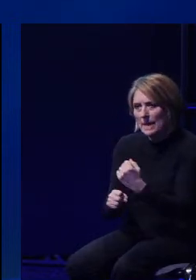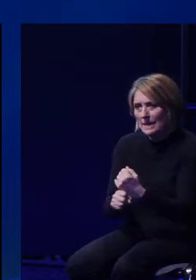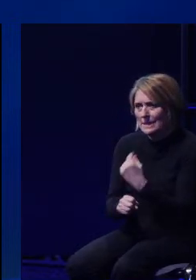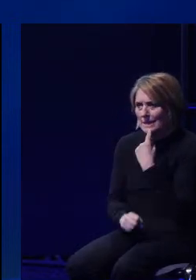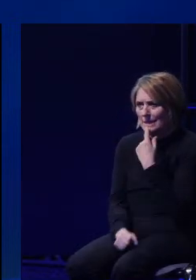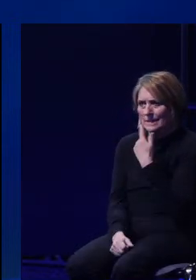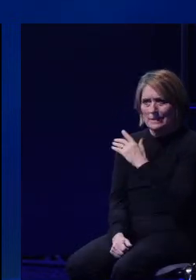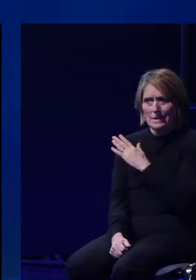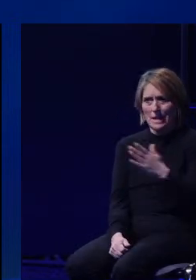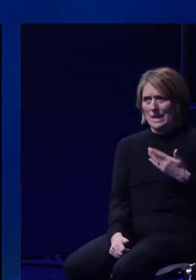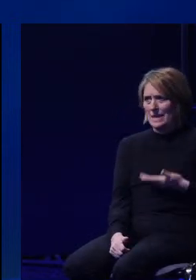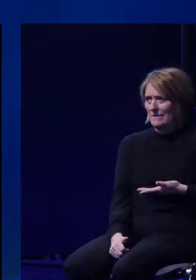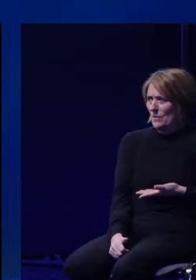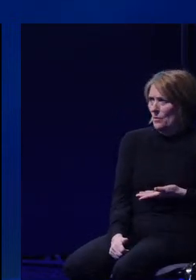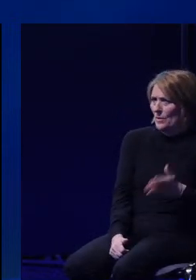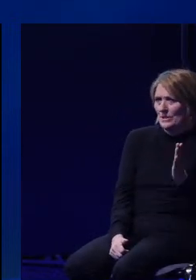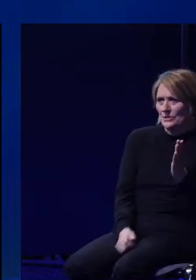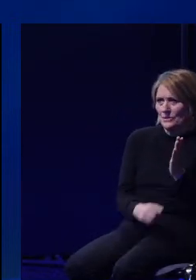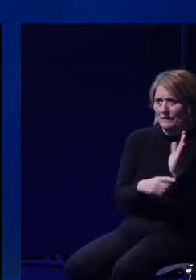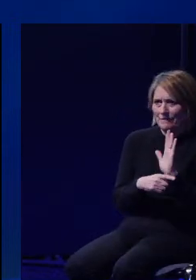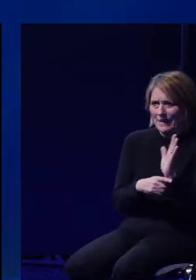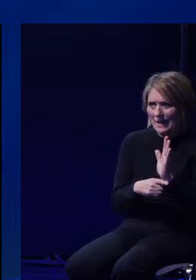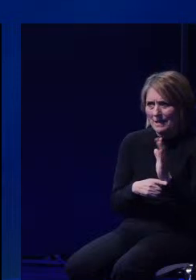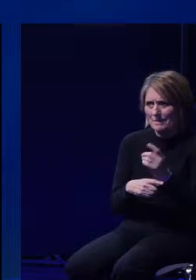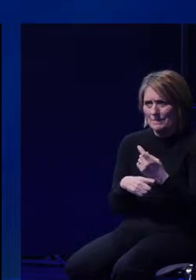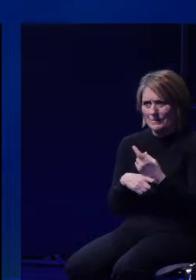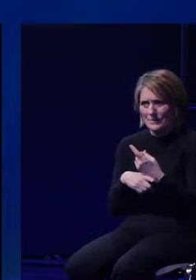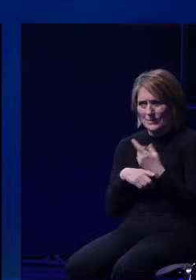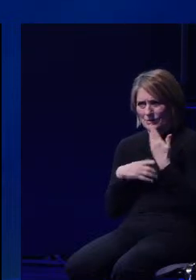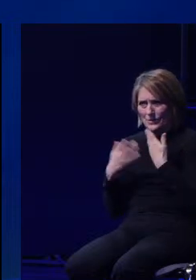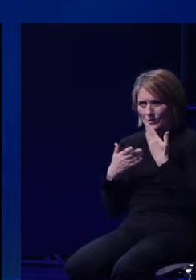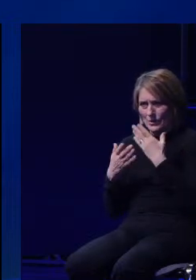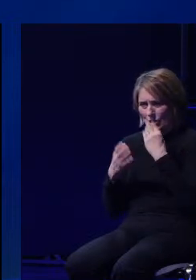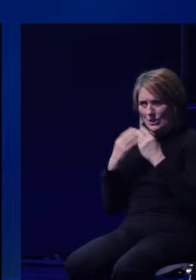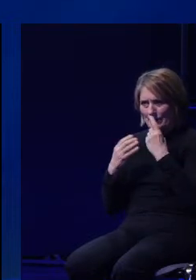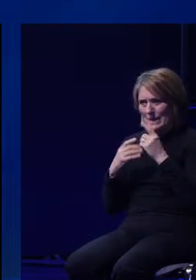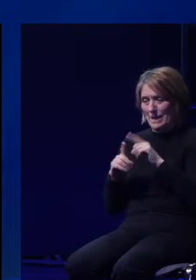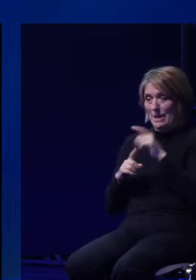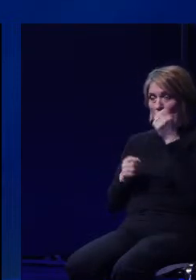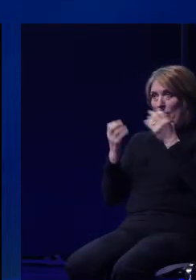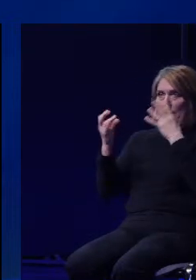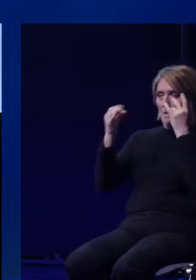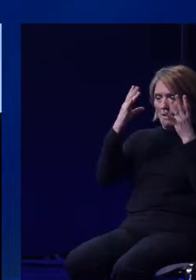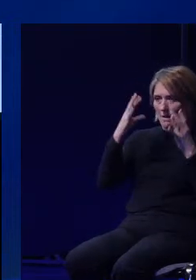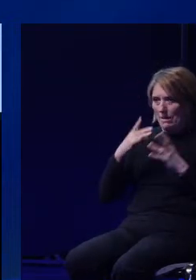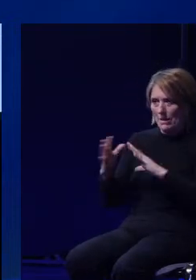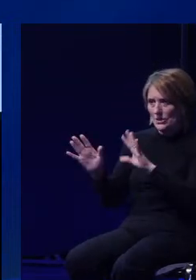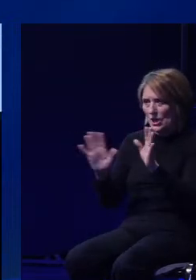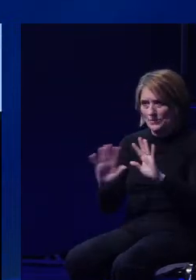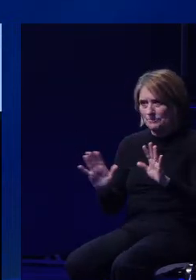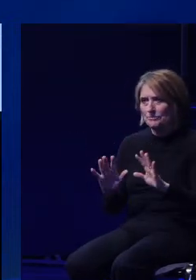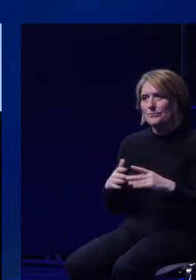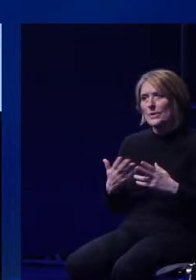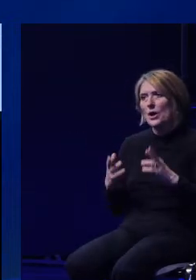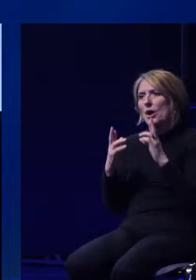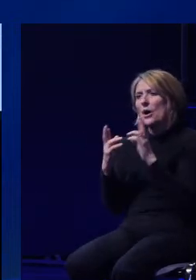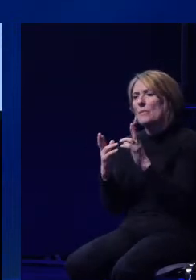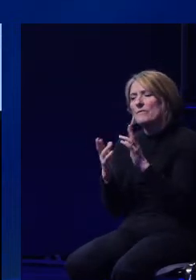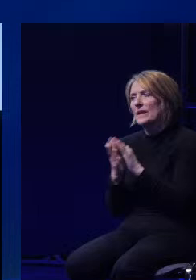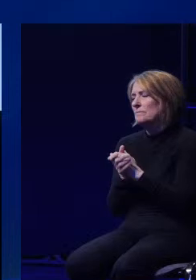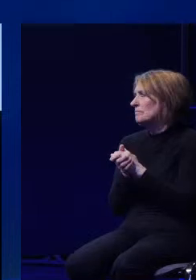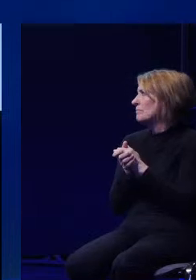not go to film school to learn what that airplane cockpit does, right? That's not why I'm in this. And so hopefully there